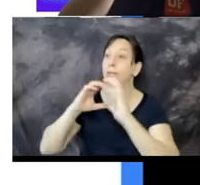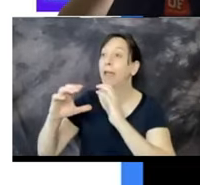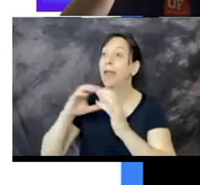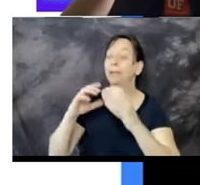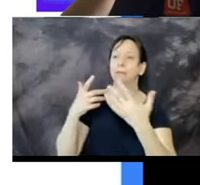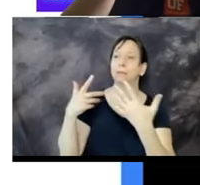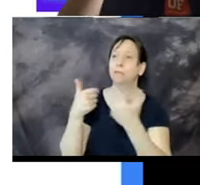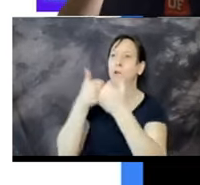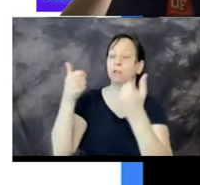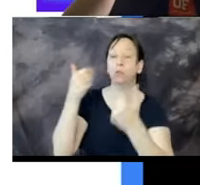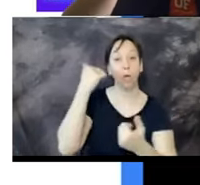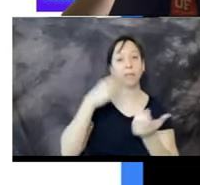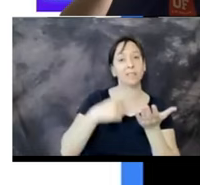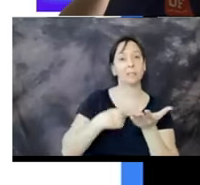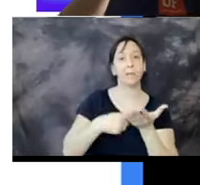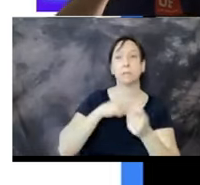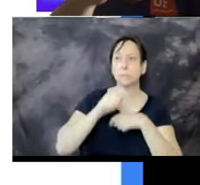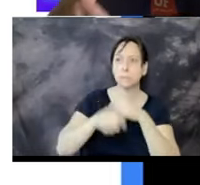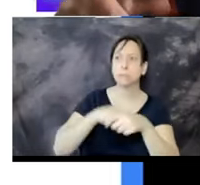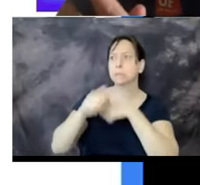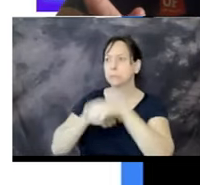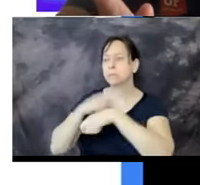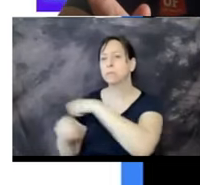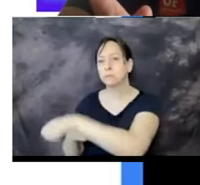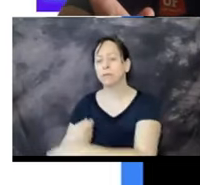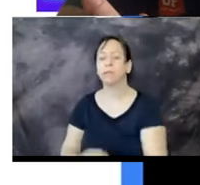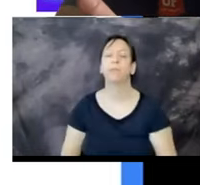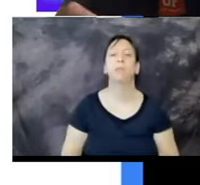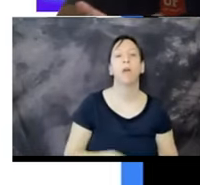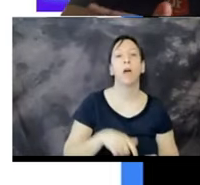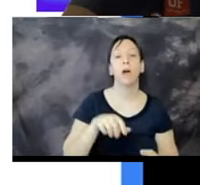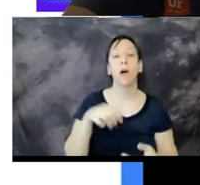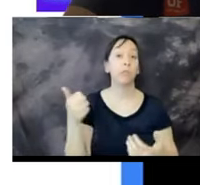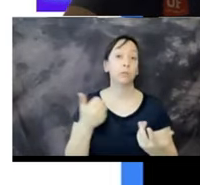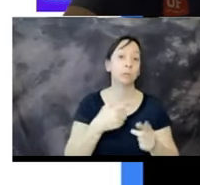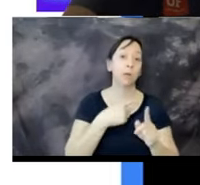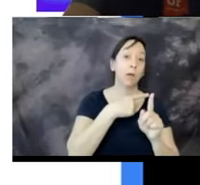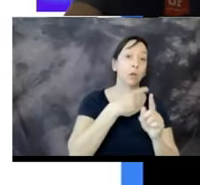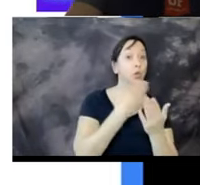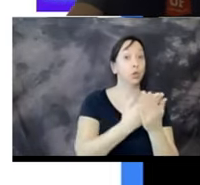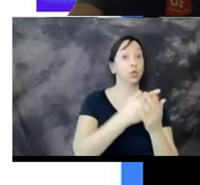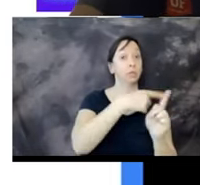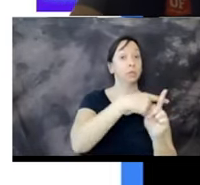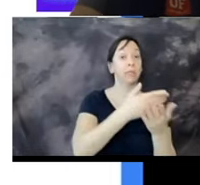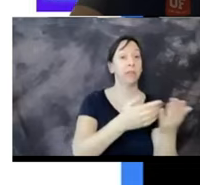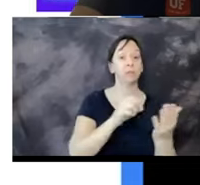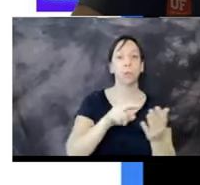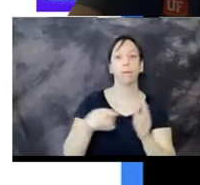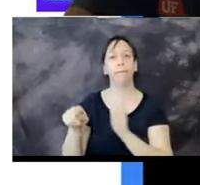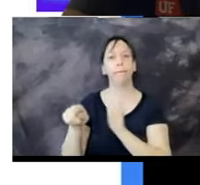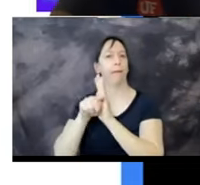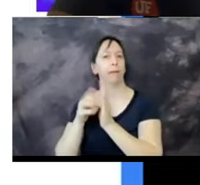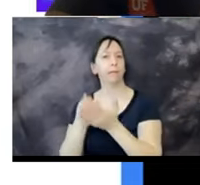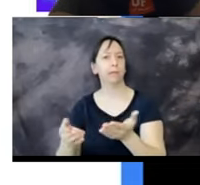reason. Anybody else have examples of good things or bad things that could come out of working on an issue like this